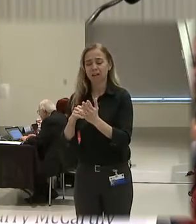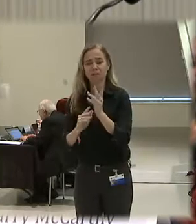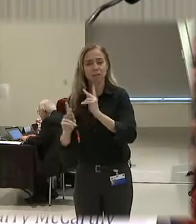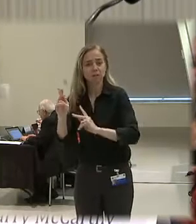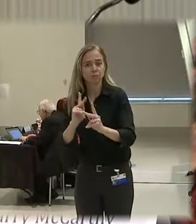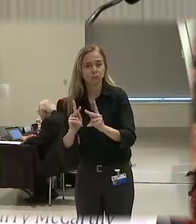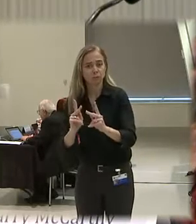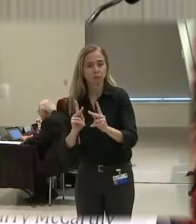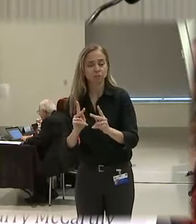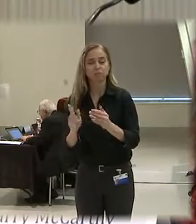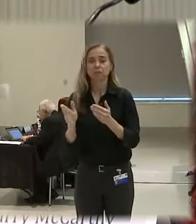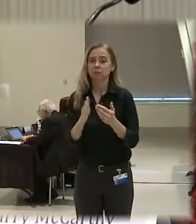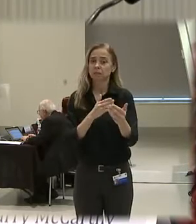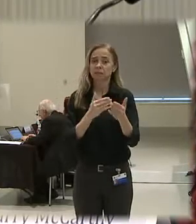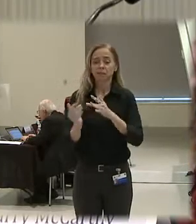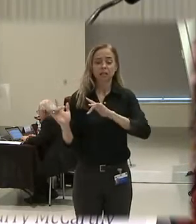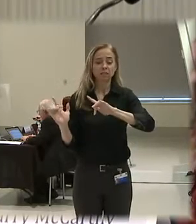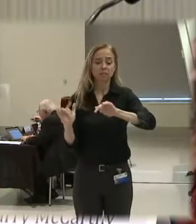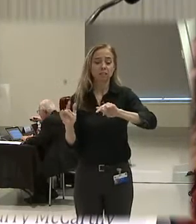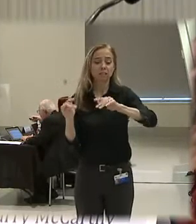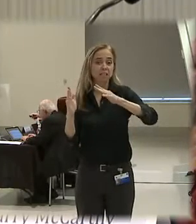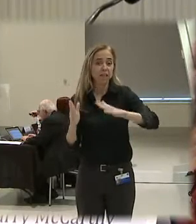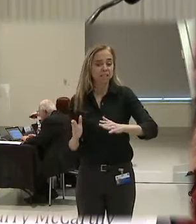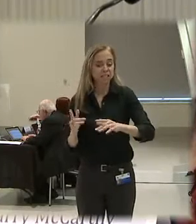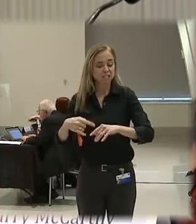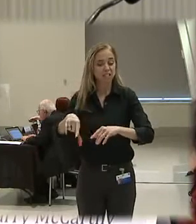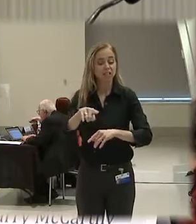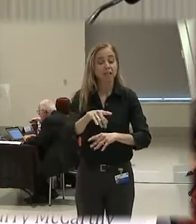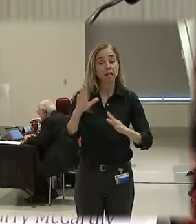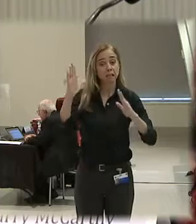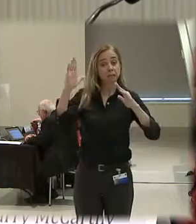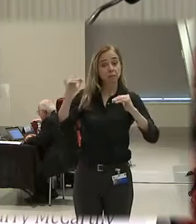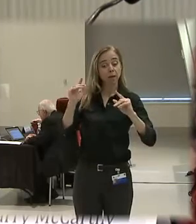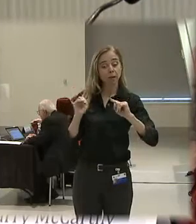the attendees expect to have a safe and